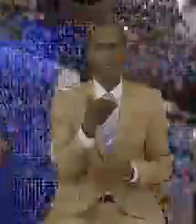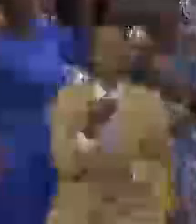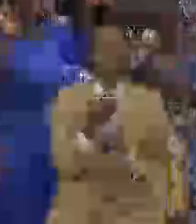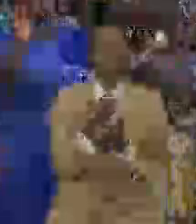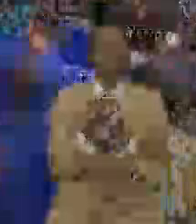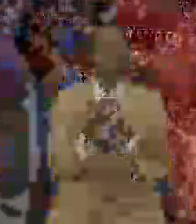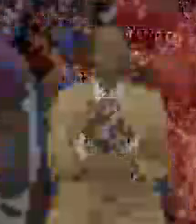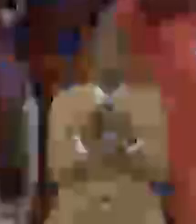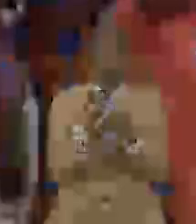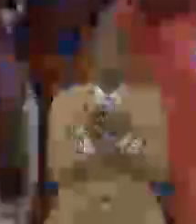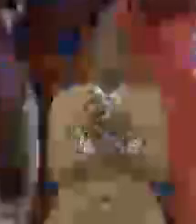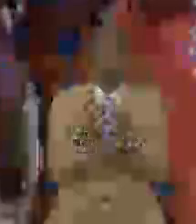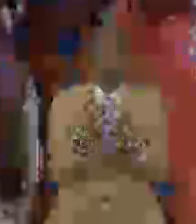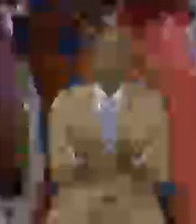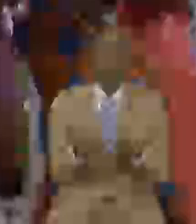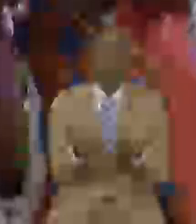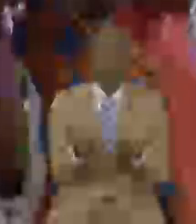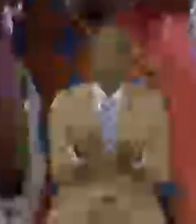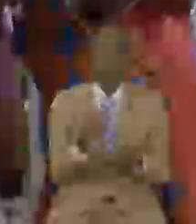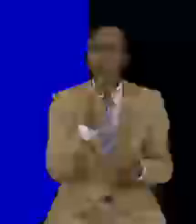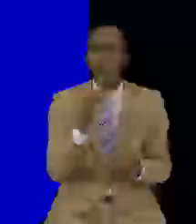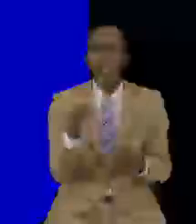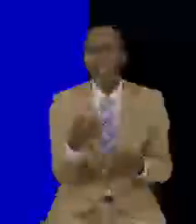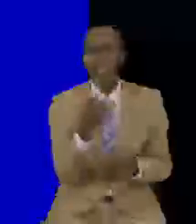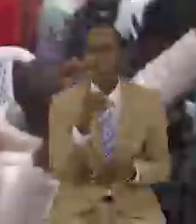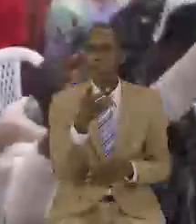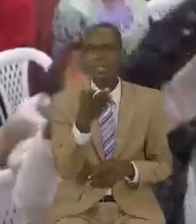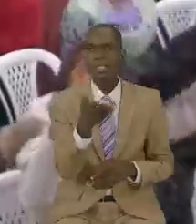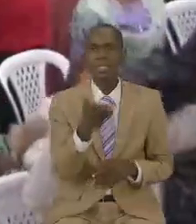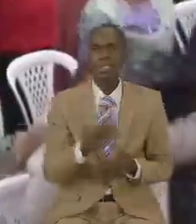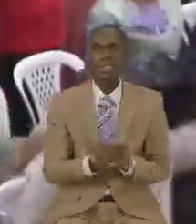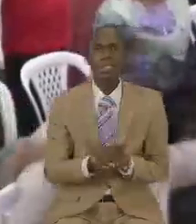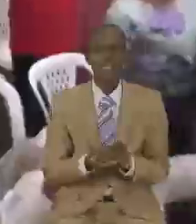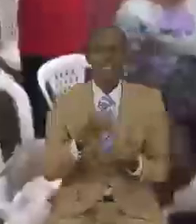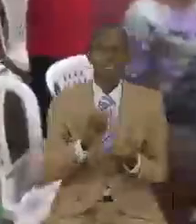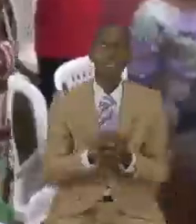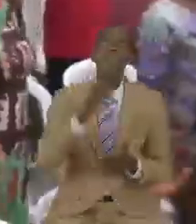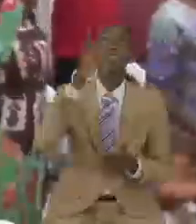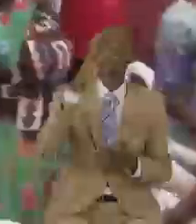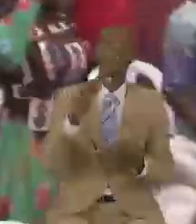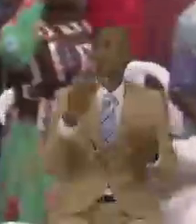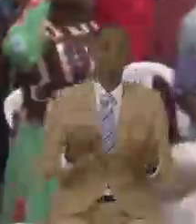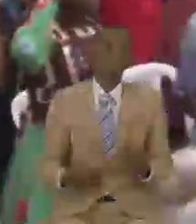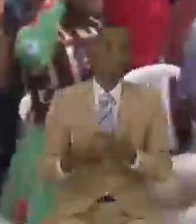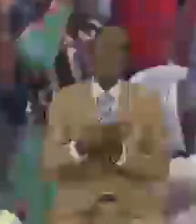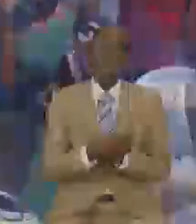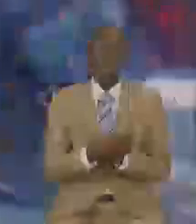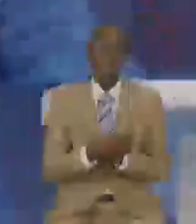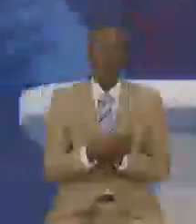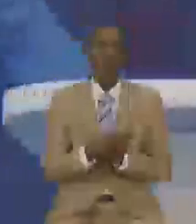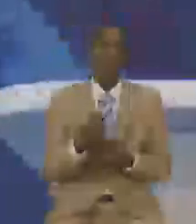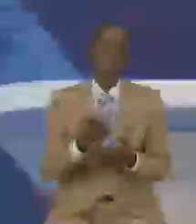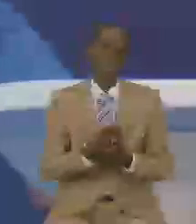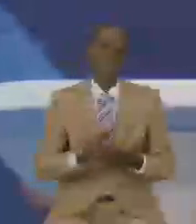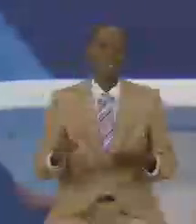Somebody. Any somebody there? That God today writes a